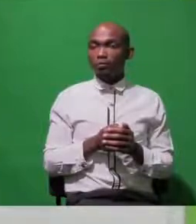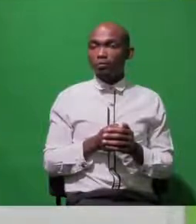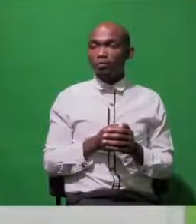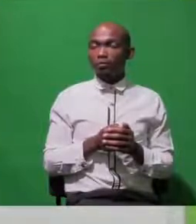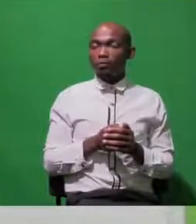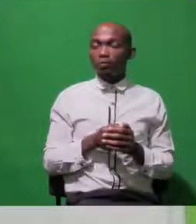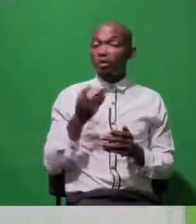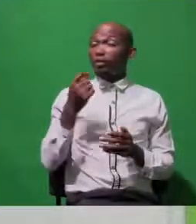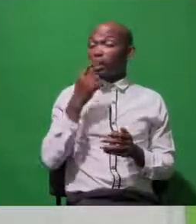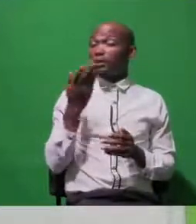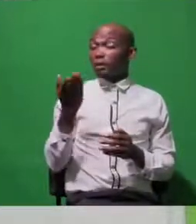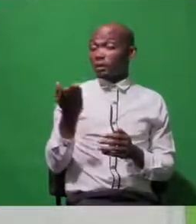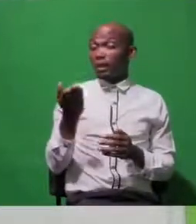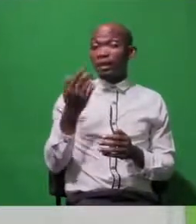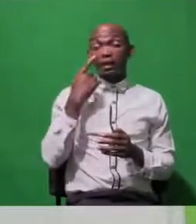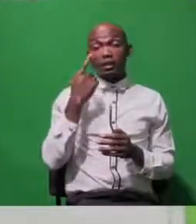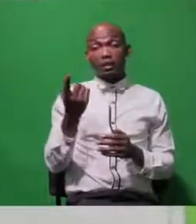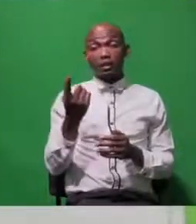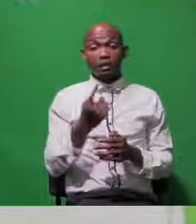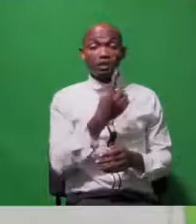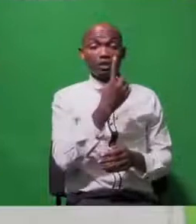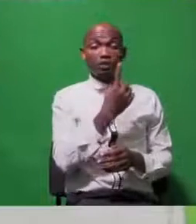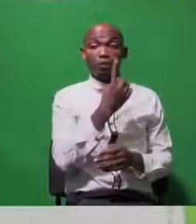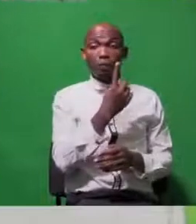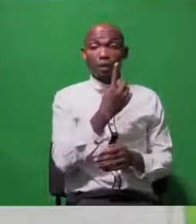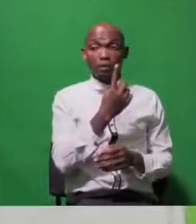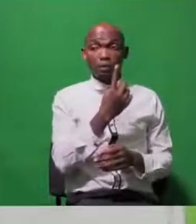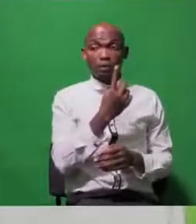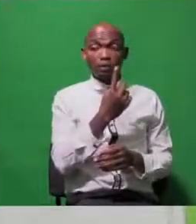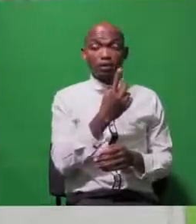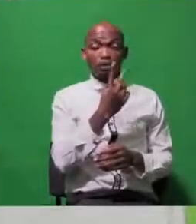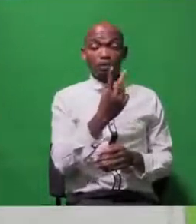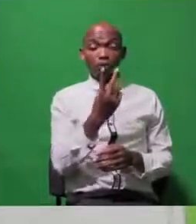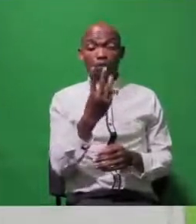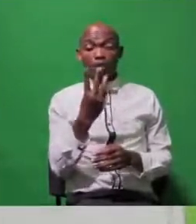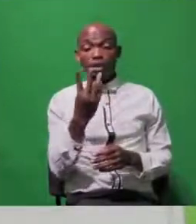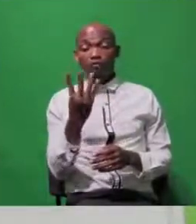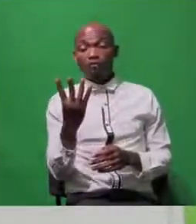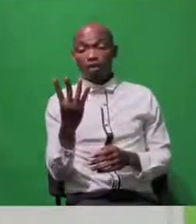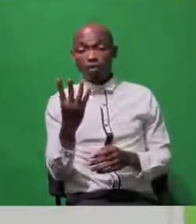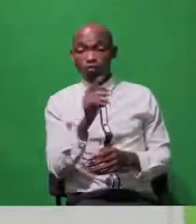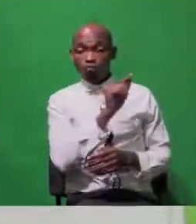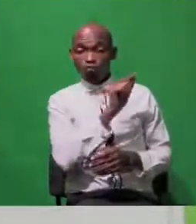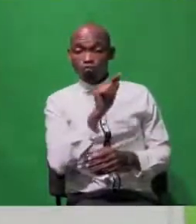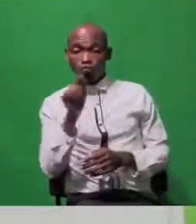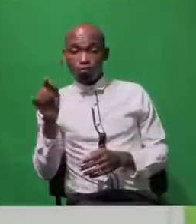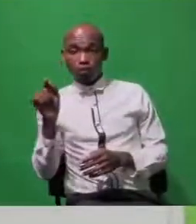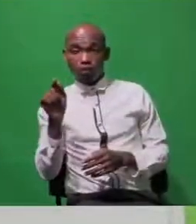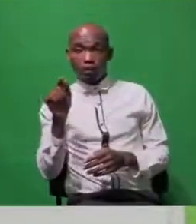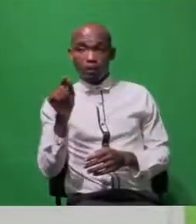say here is 1 unit, 2, 3, and 4. And moving in